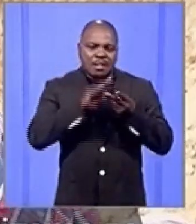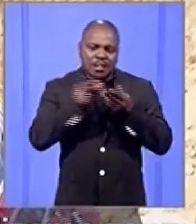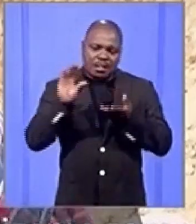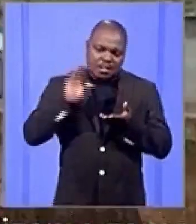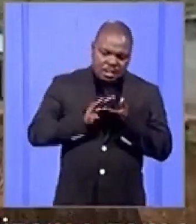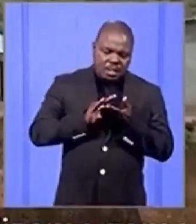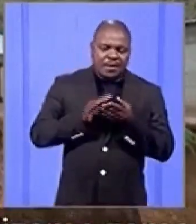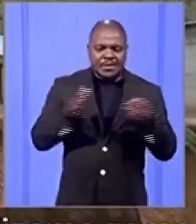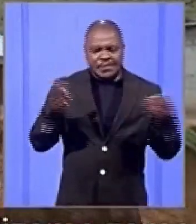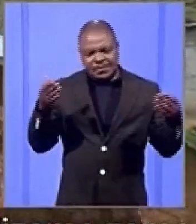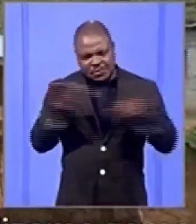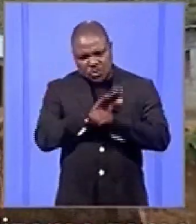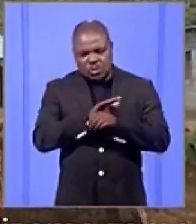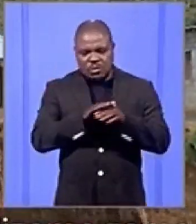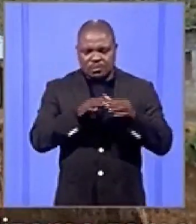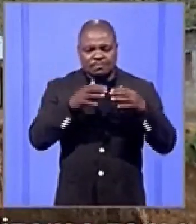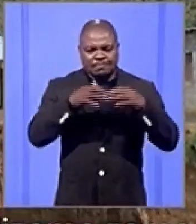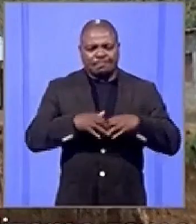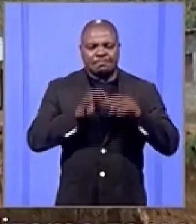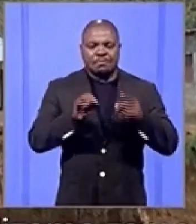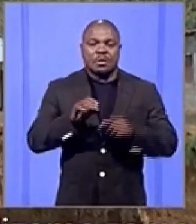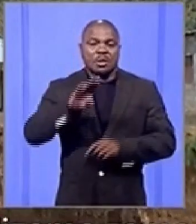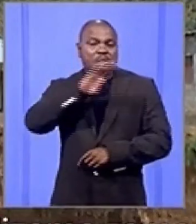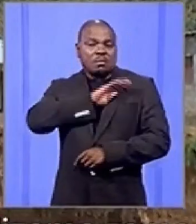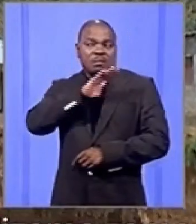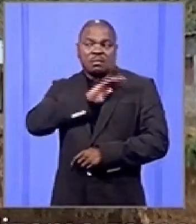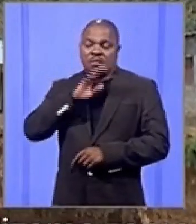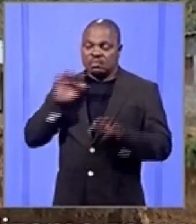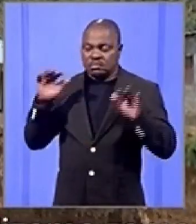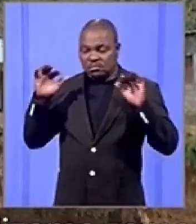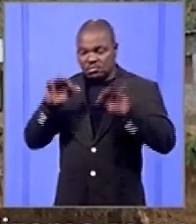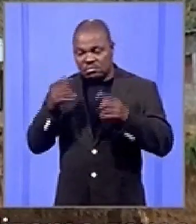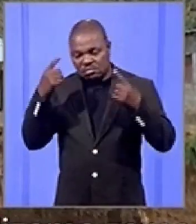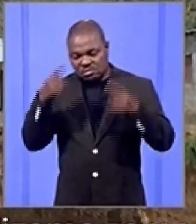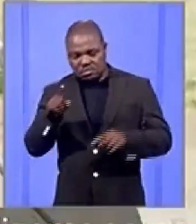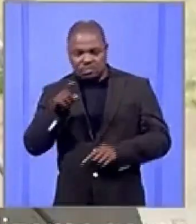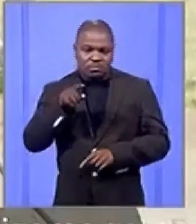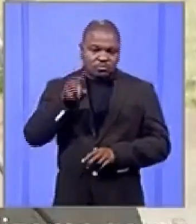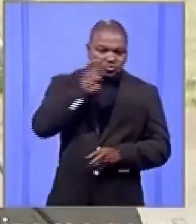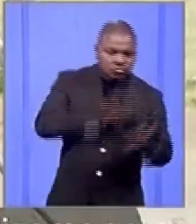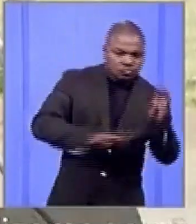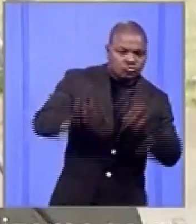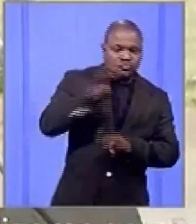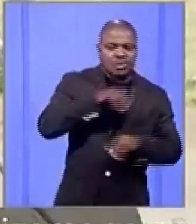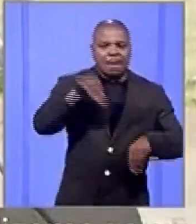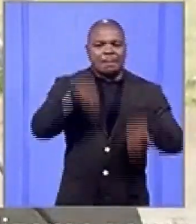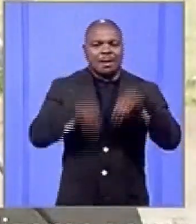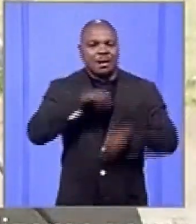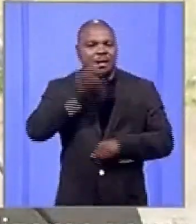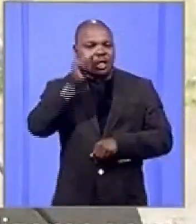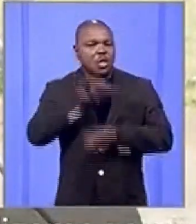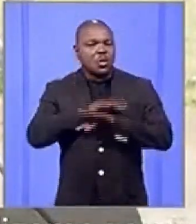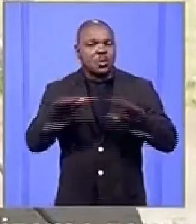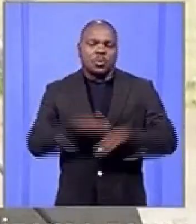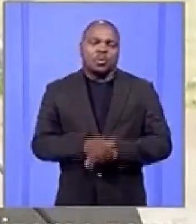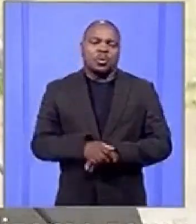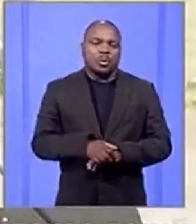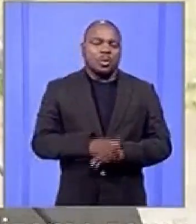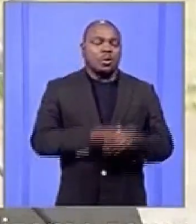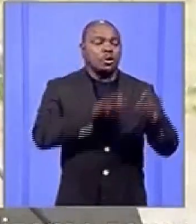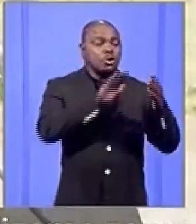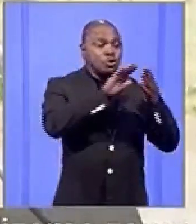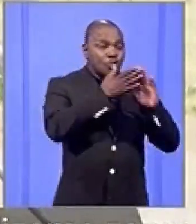rena go felelela. Mašole a rometšwe ka tikologong ye go thibela meepo yeo e sego molaong. Badudi le bona ba ipiletša go mmušo le go